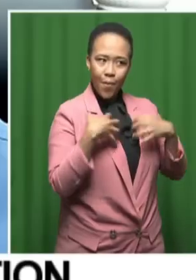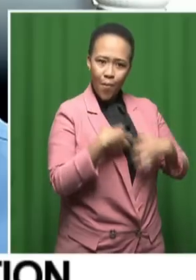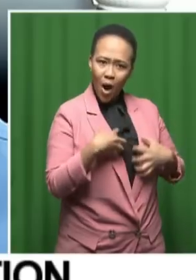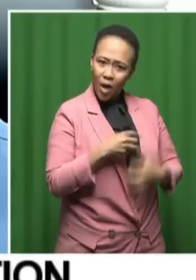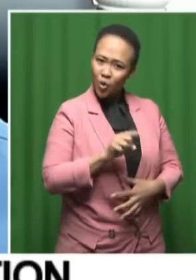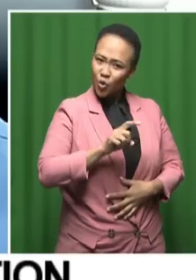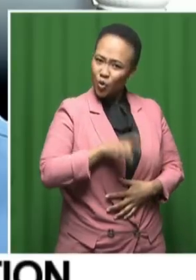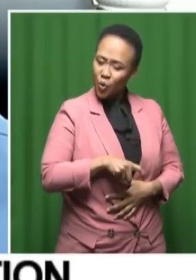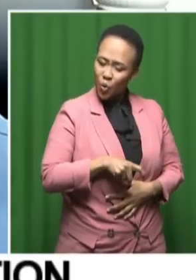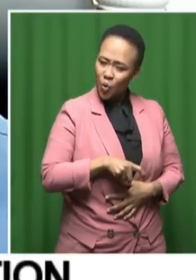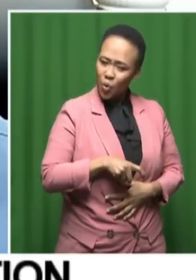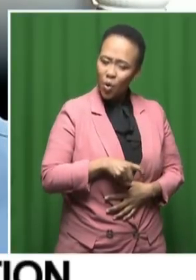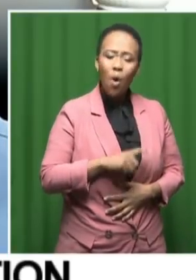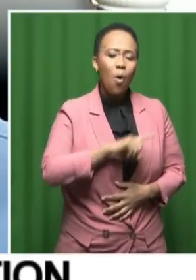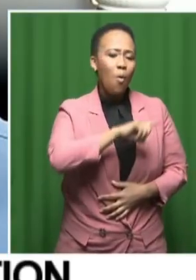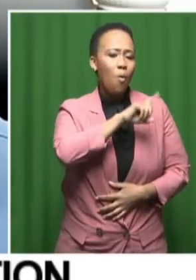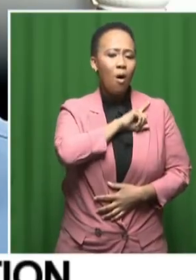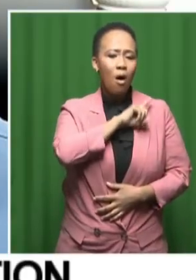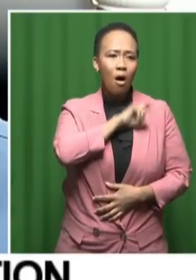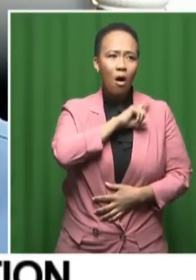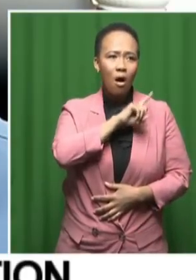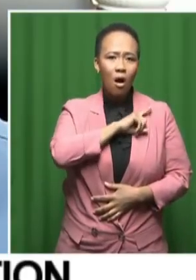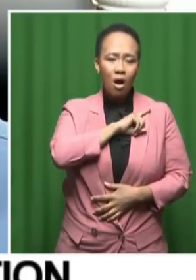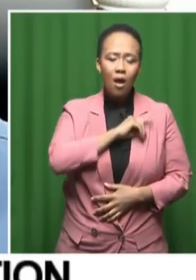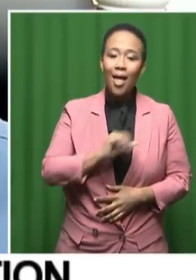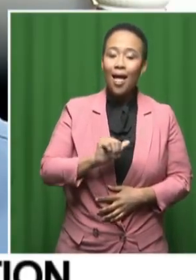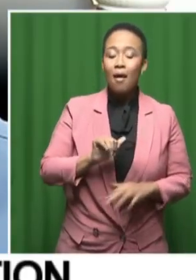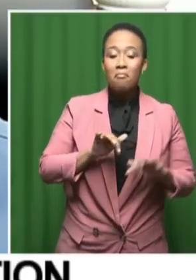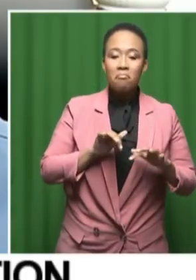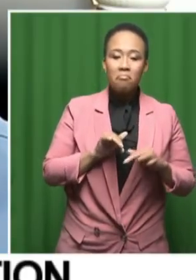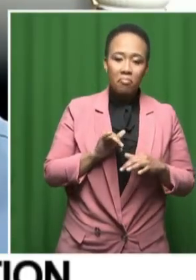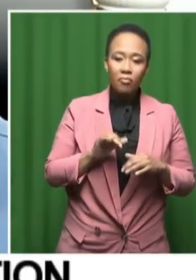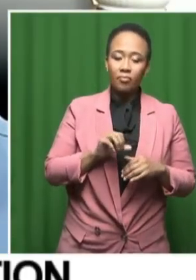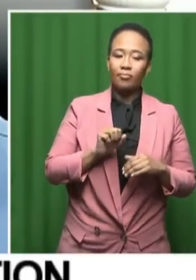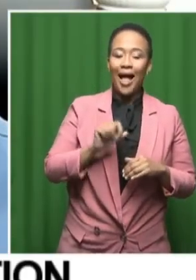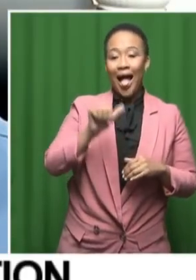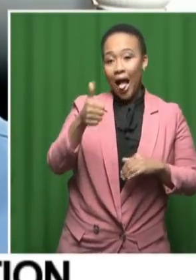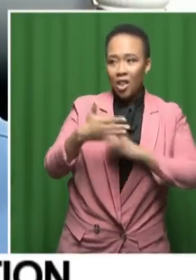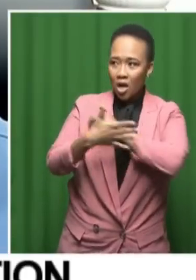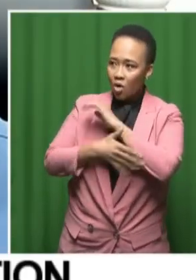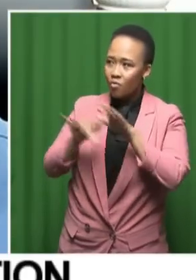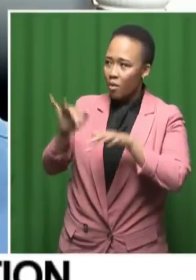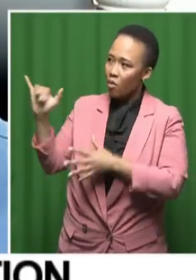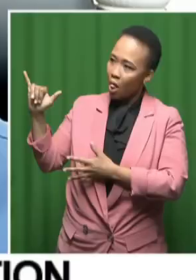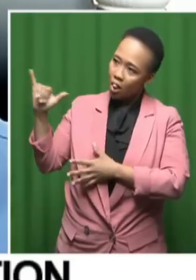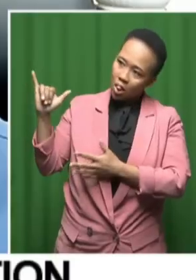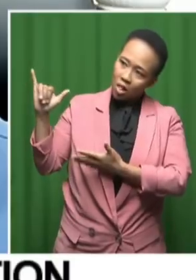that we still allow travelers from other countries into South Africa?